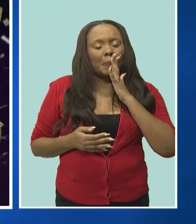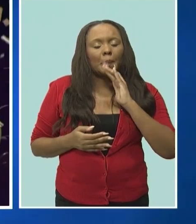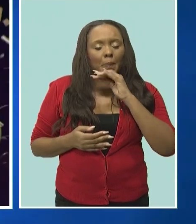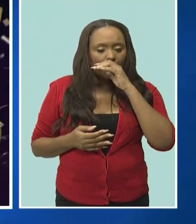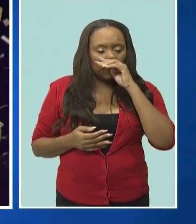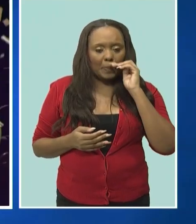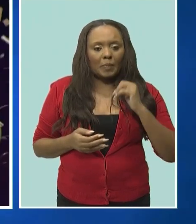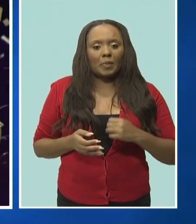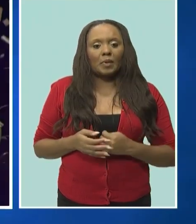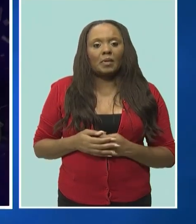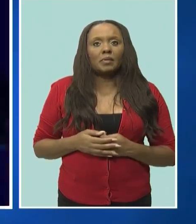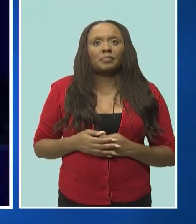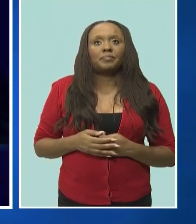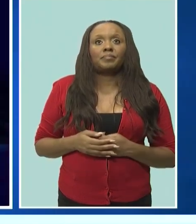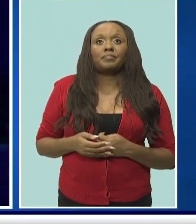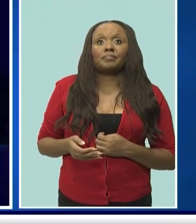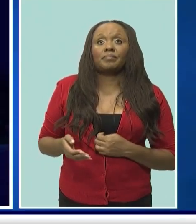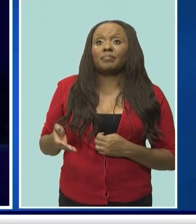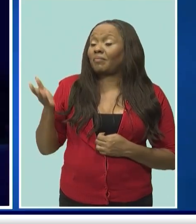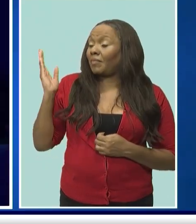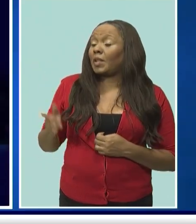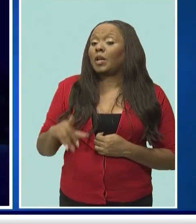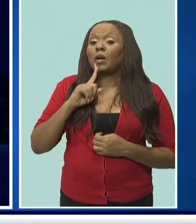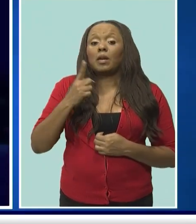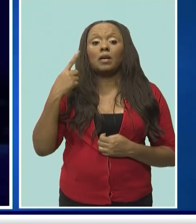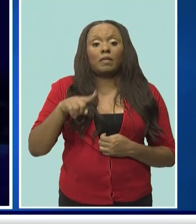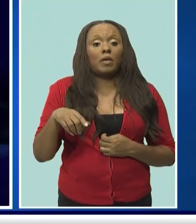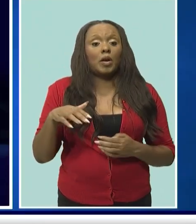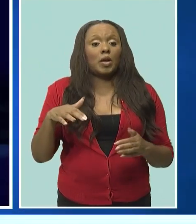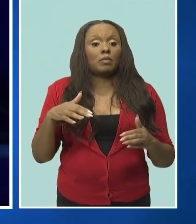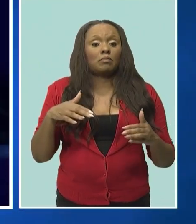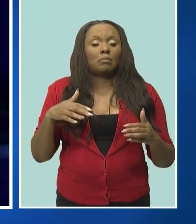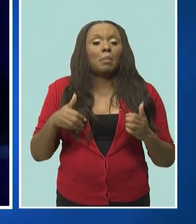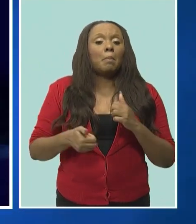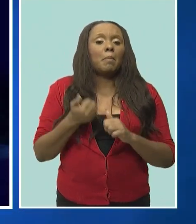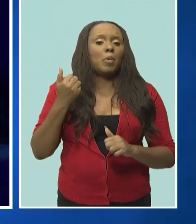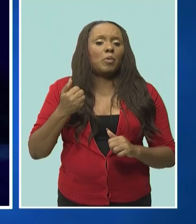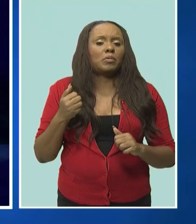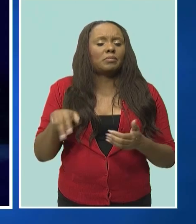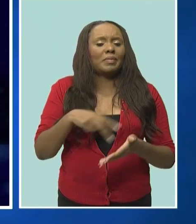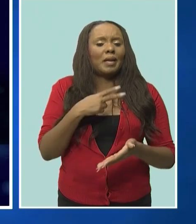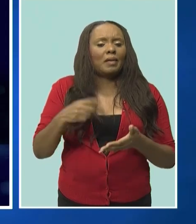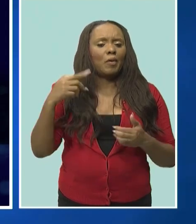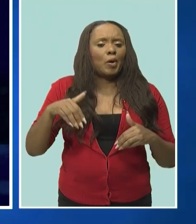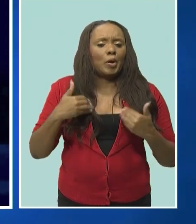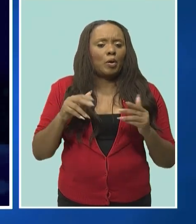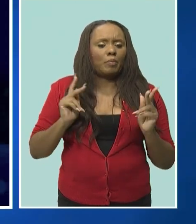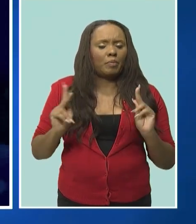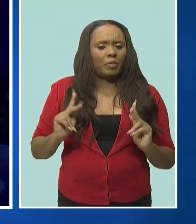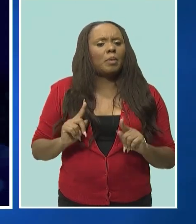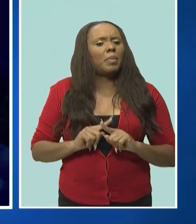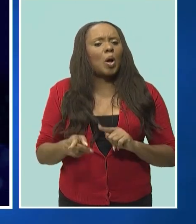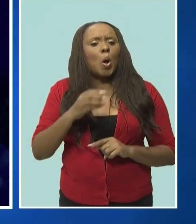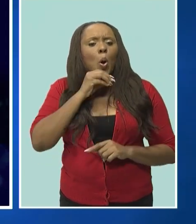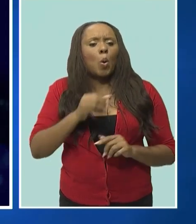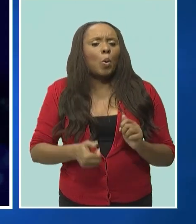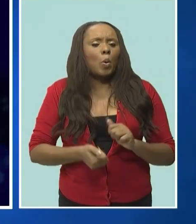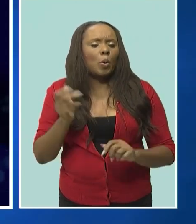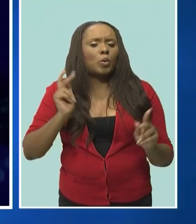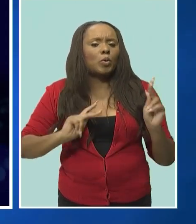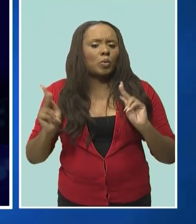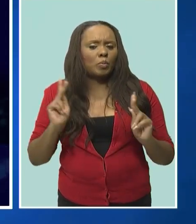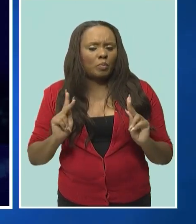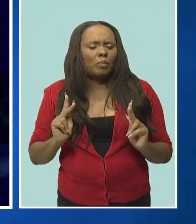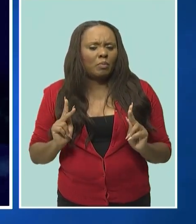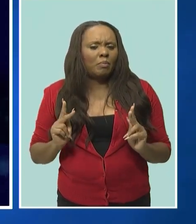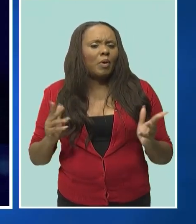for the younger people, and nobody don't really promote stuff for the mature crowd. And I got a lot of young people that love